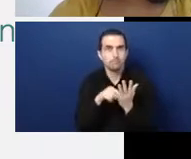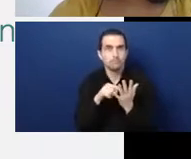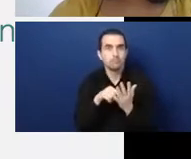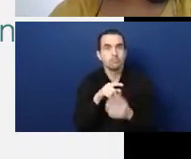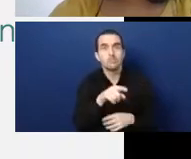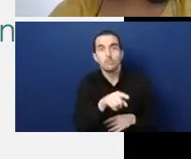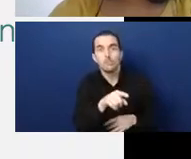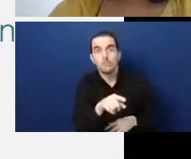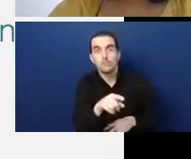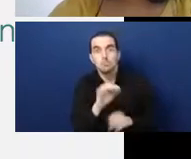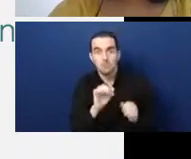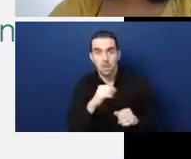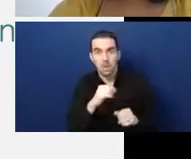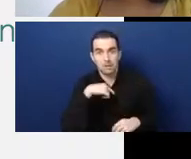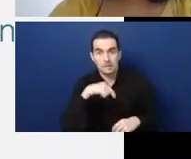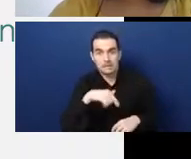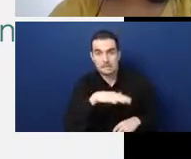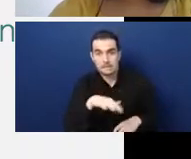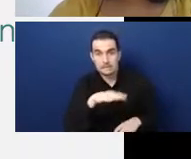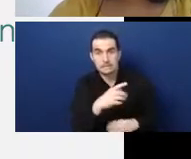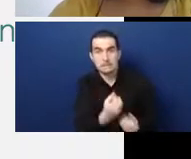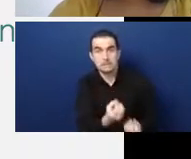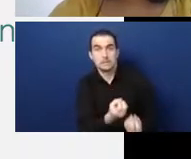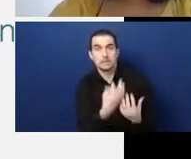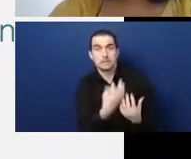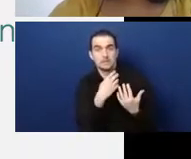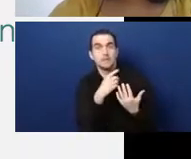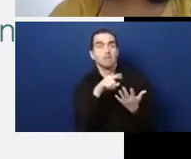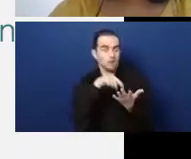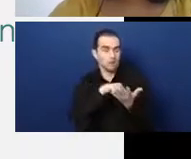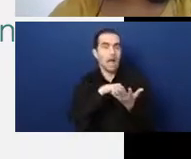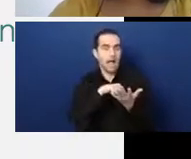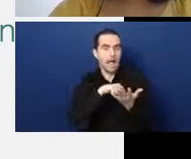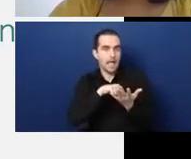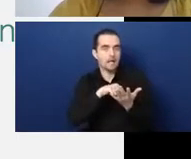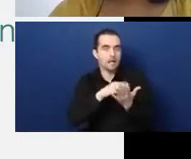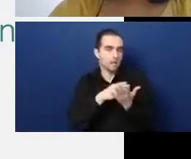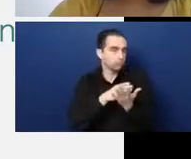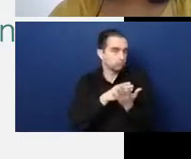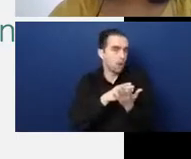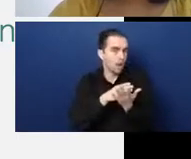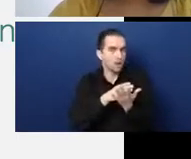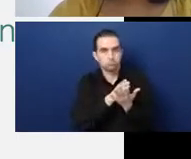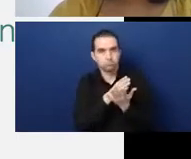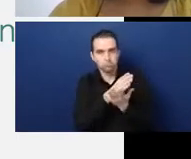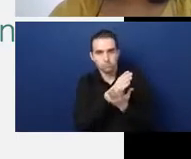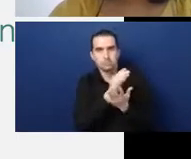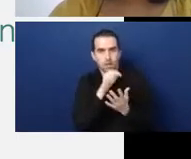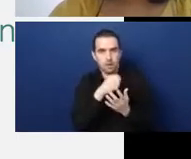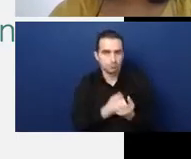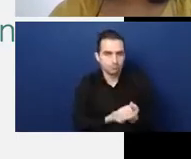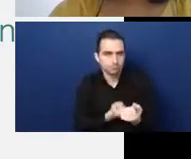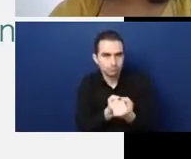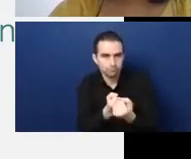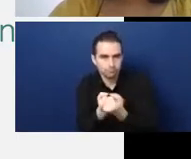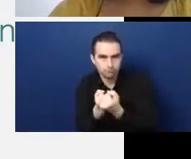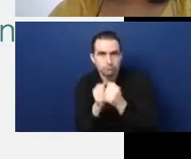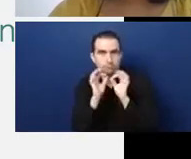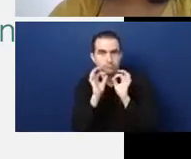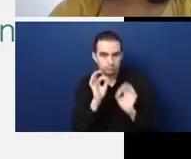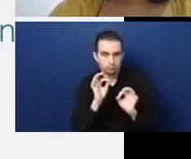operating. So this context mapping also includes the services that are available